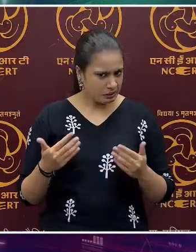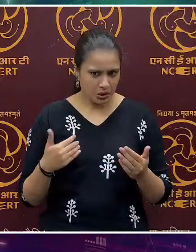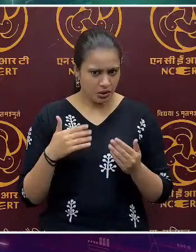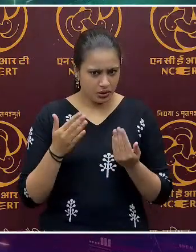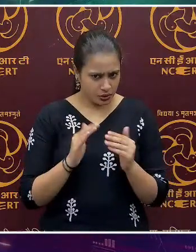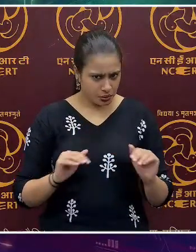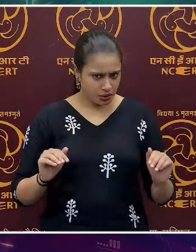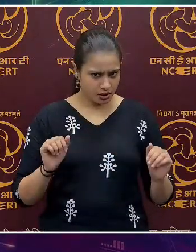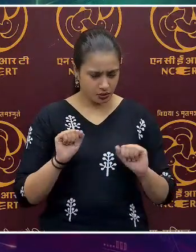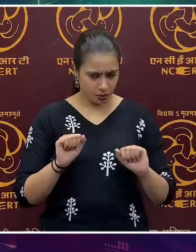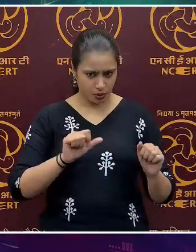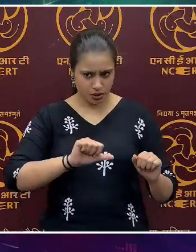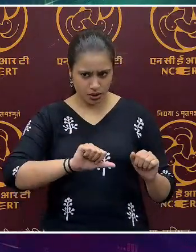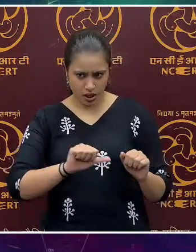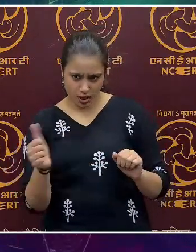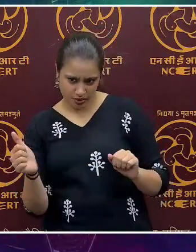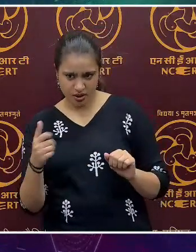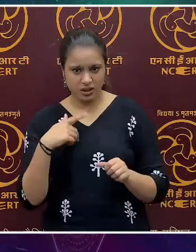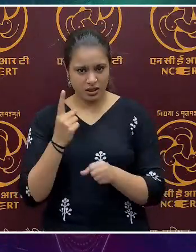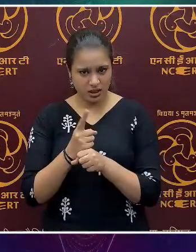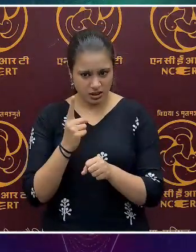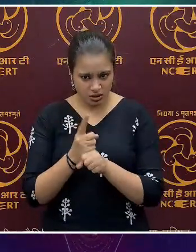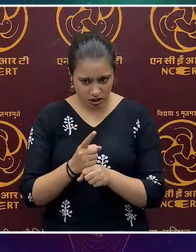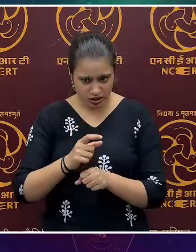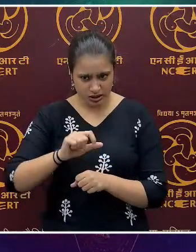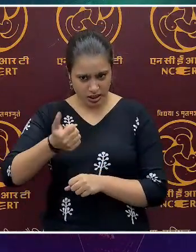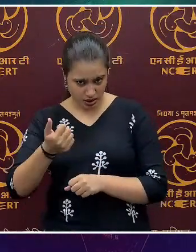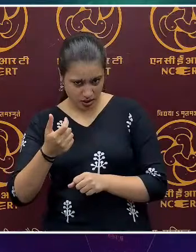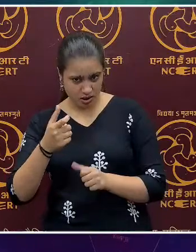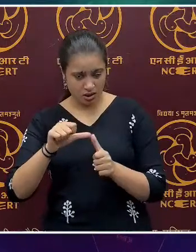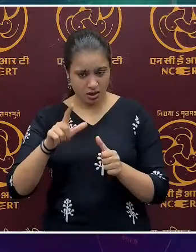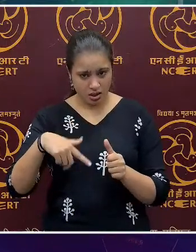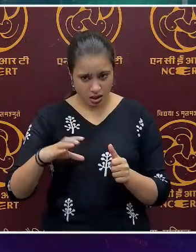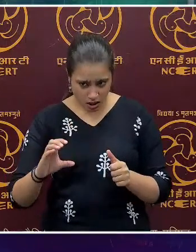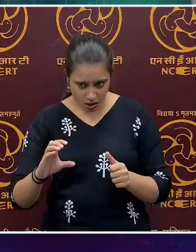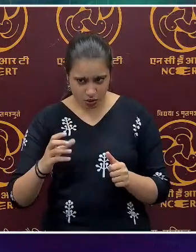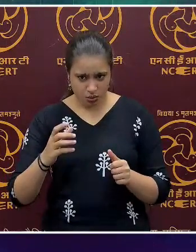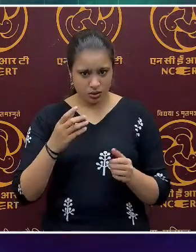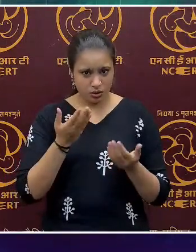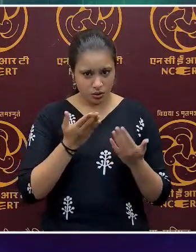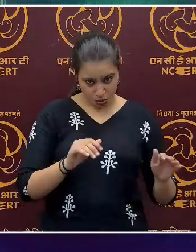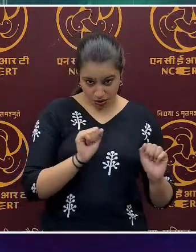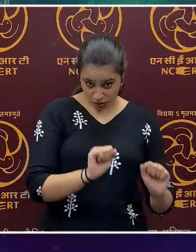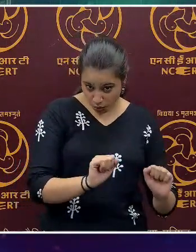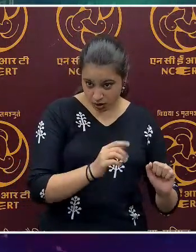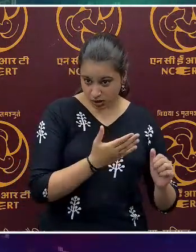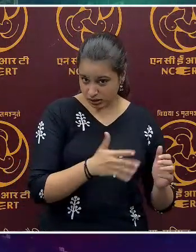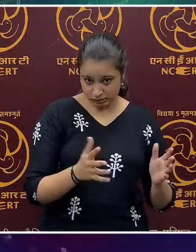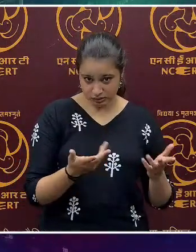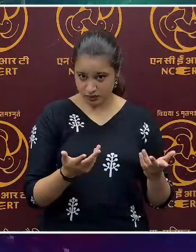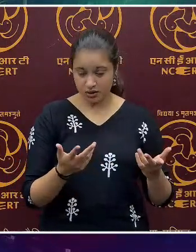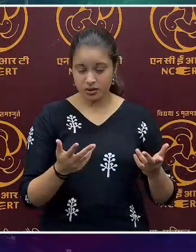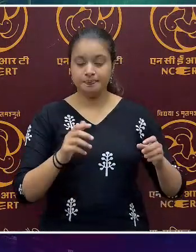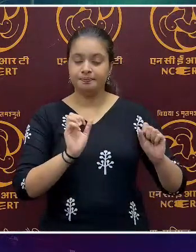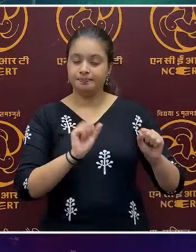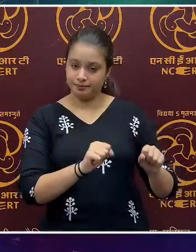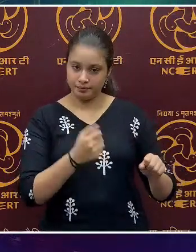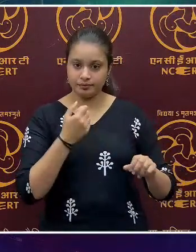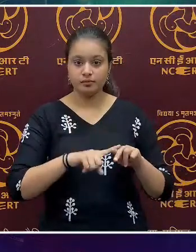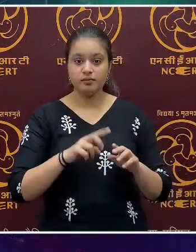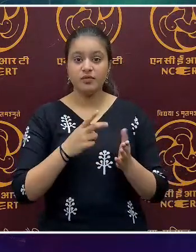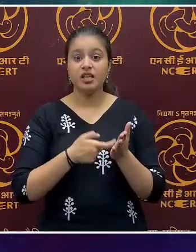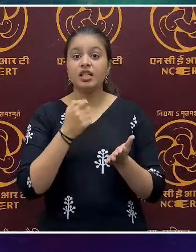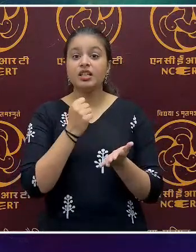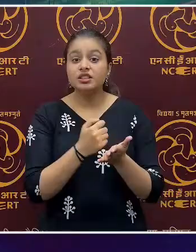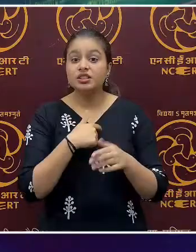have another account, and for teachers they have other account? Is that something? Yes, yes, yes. Actually, while registering in this portal, it